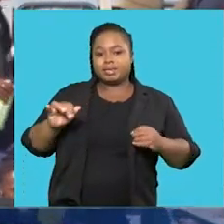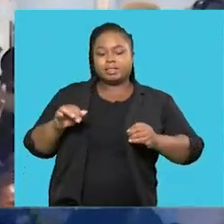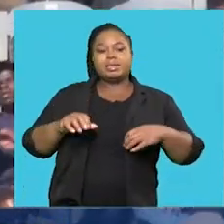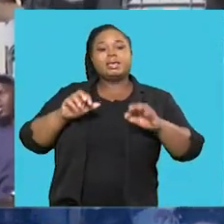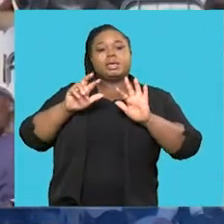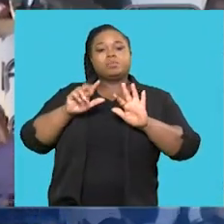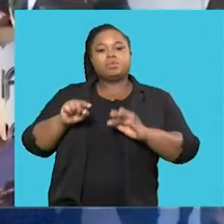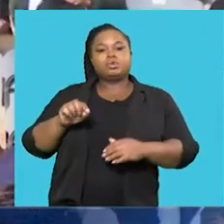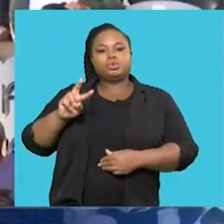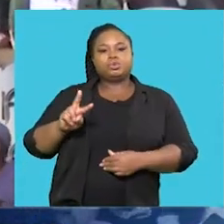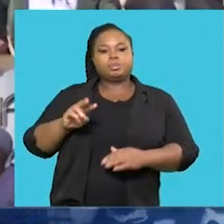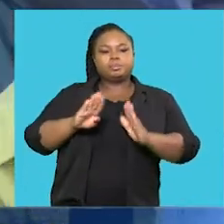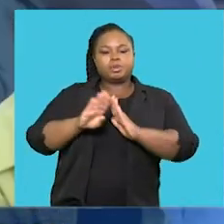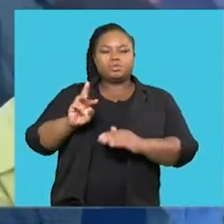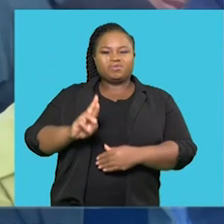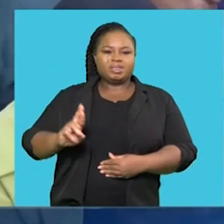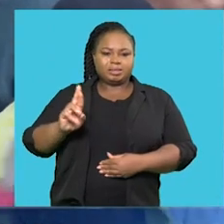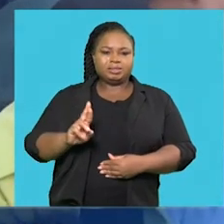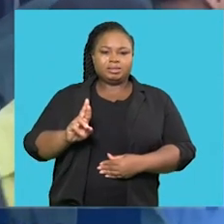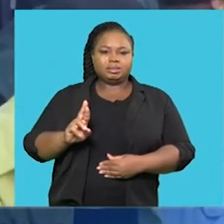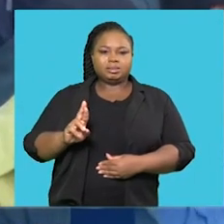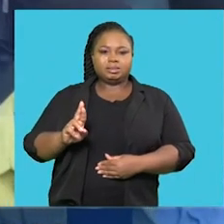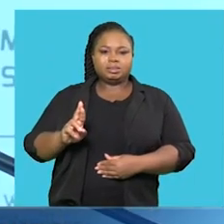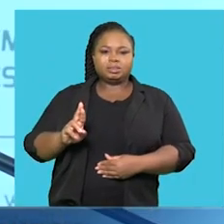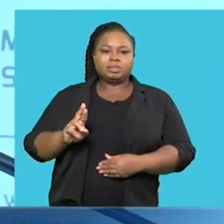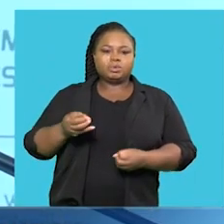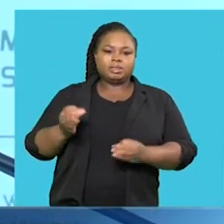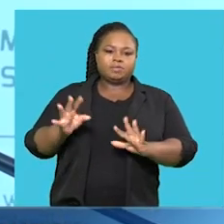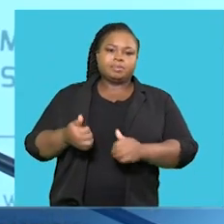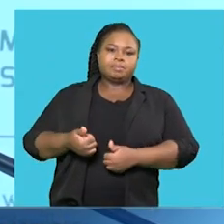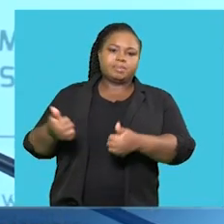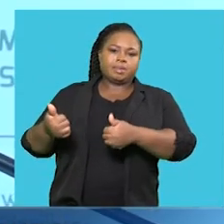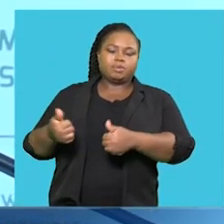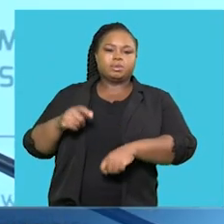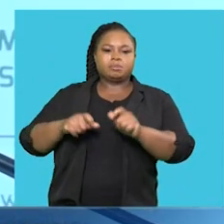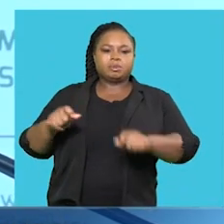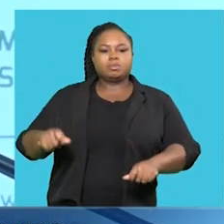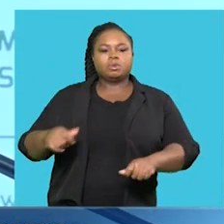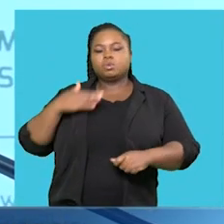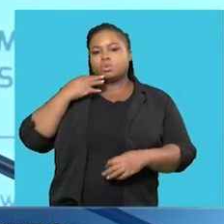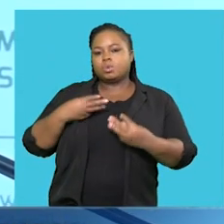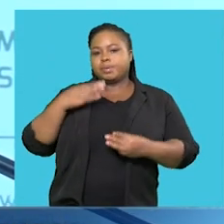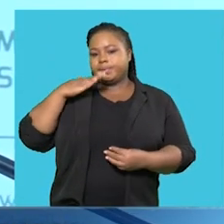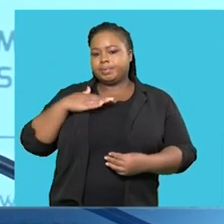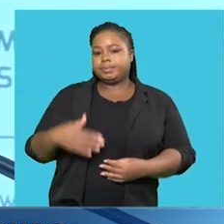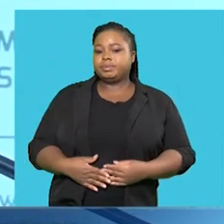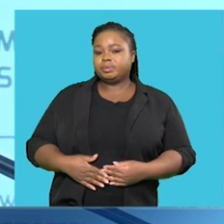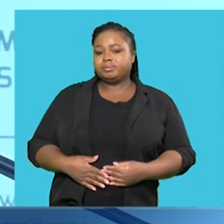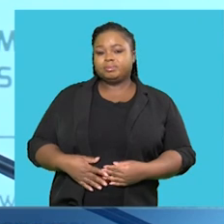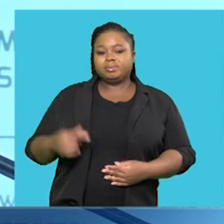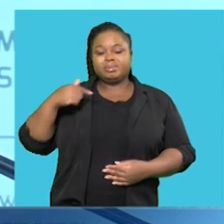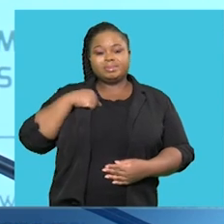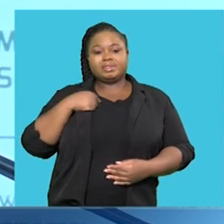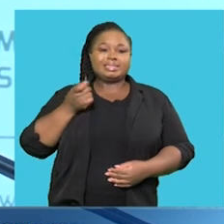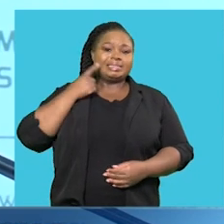8.2 billion rand that we are giving it back to the hands of the people that are unemployed. This is not a silver